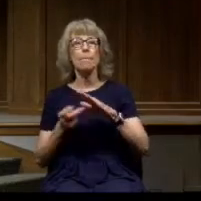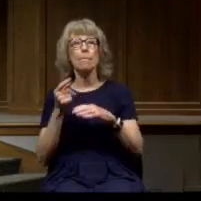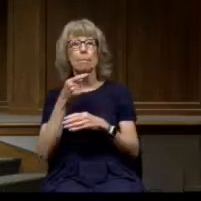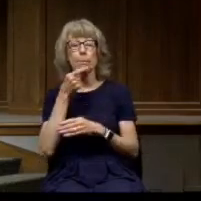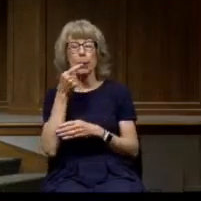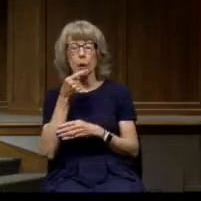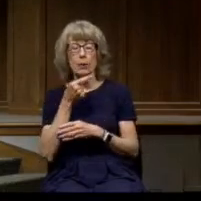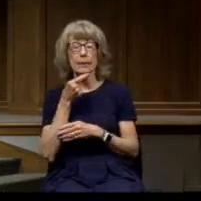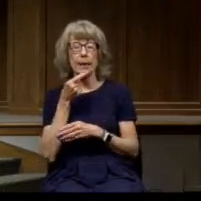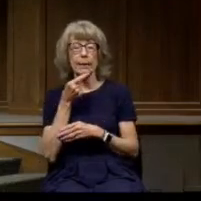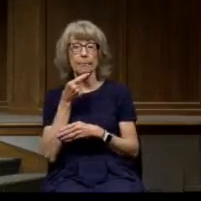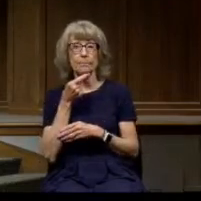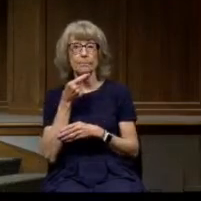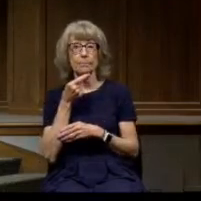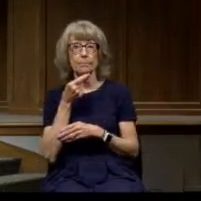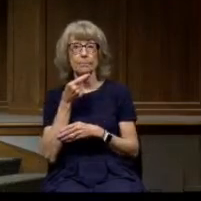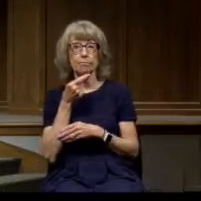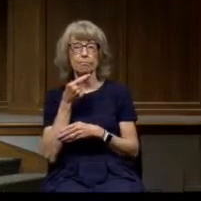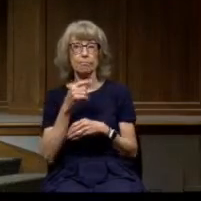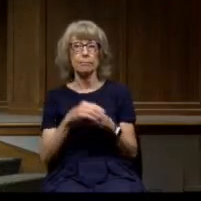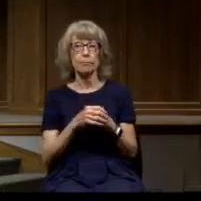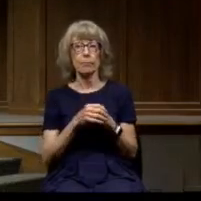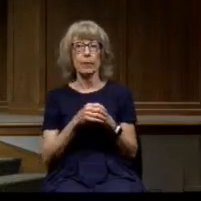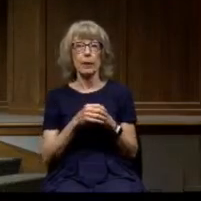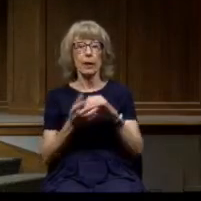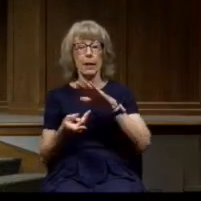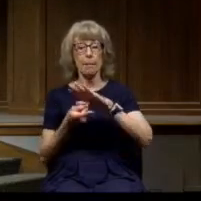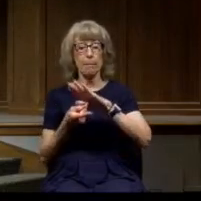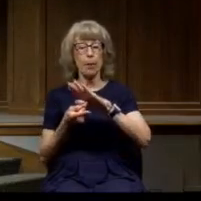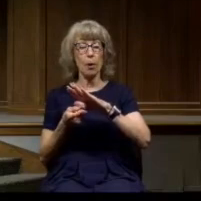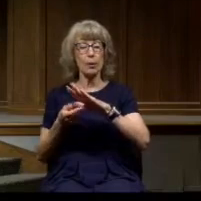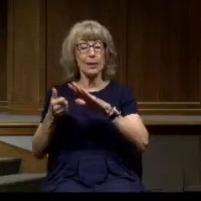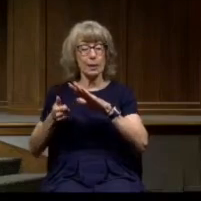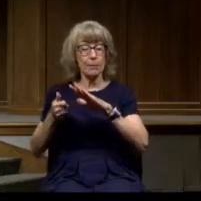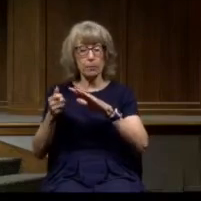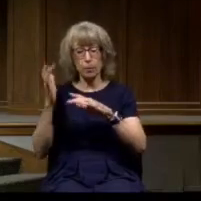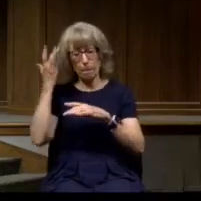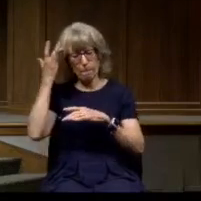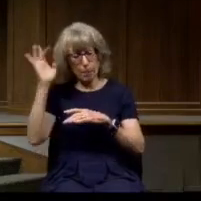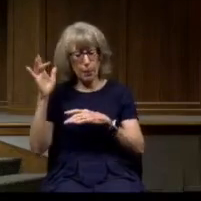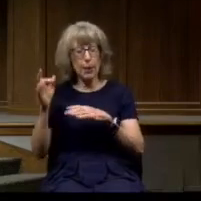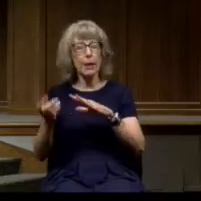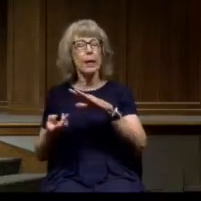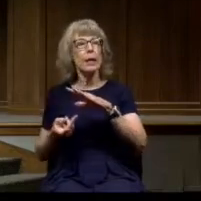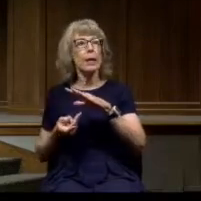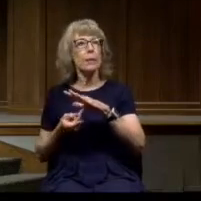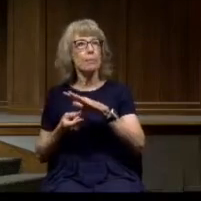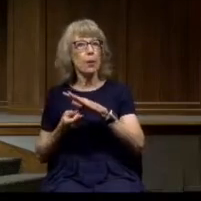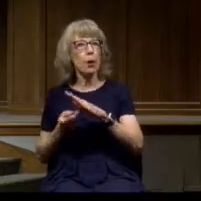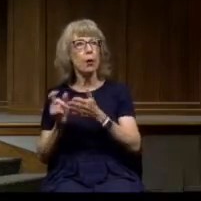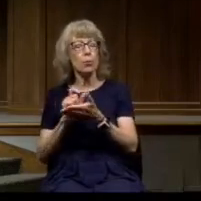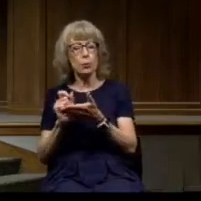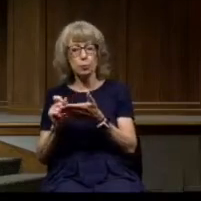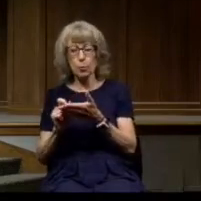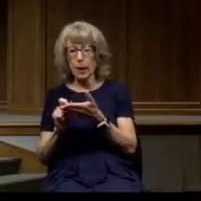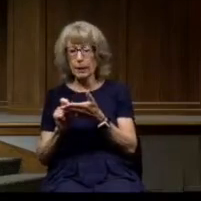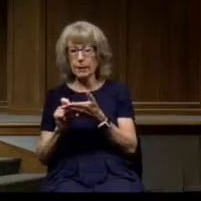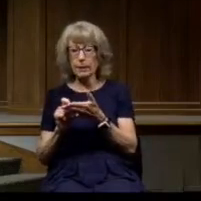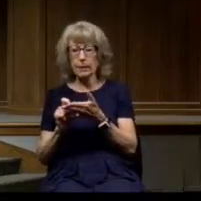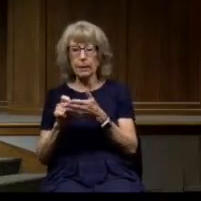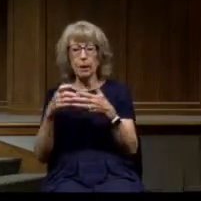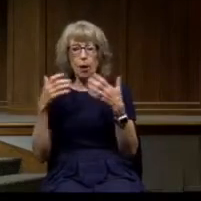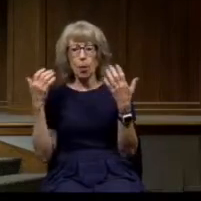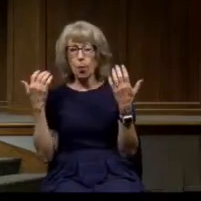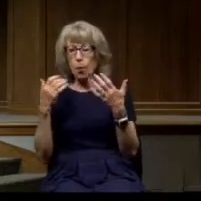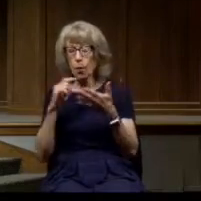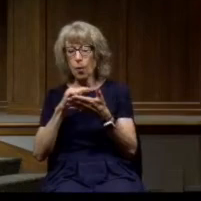gravity sink in here, the most brilliant mind of his generation, writing arguably one of the most brilliant passages of his whole